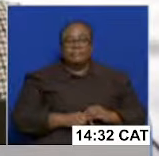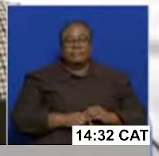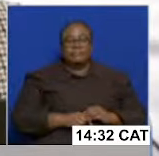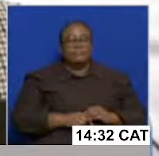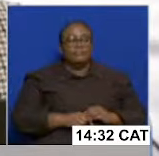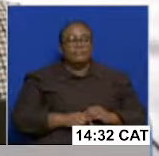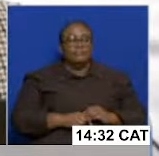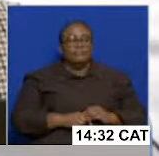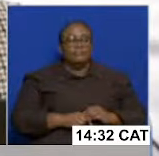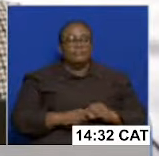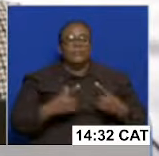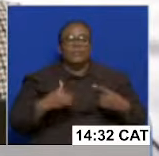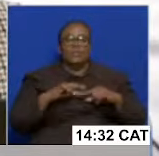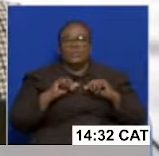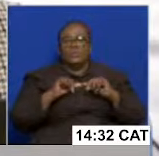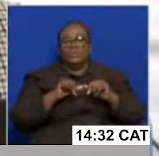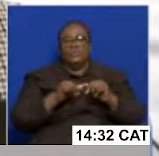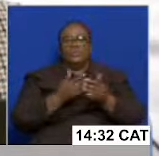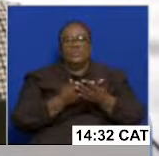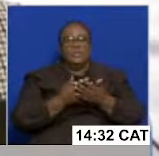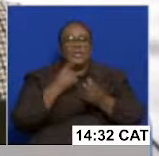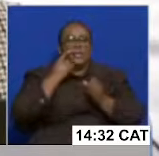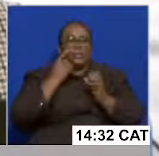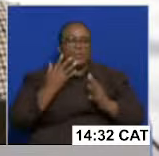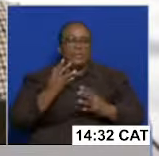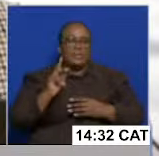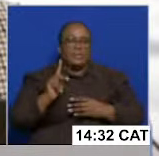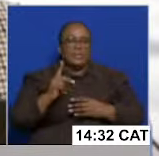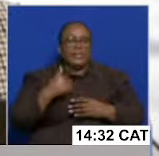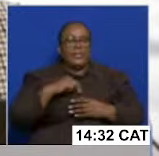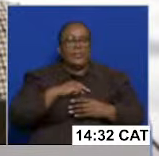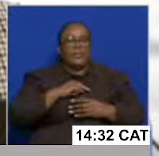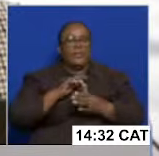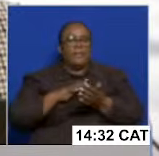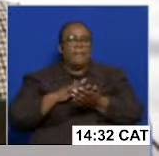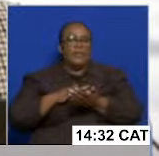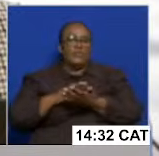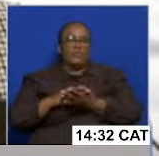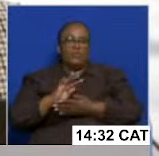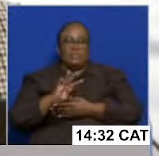K, we're still on page 14. You say there at